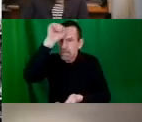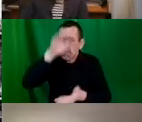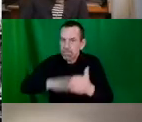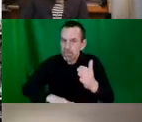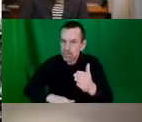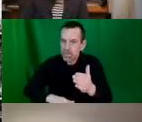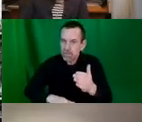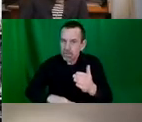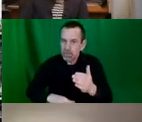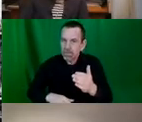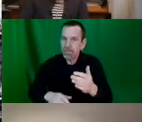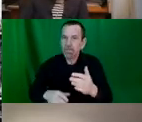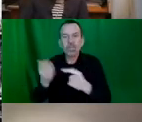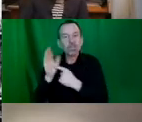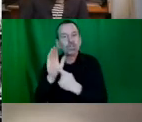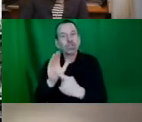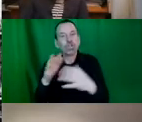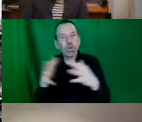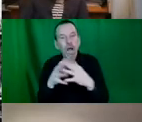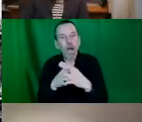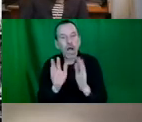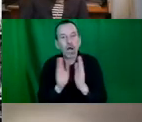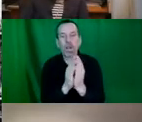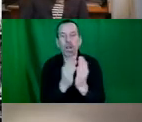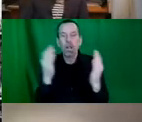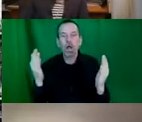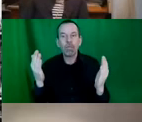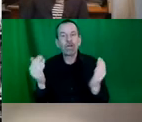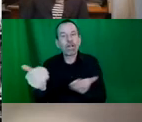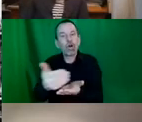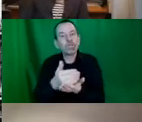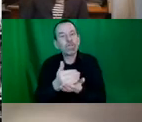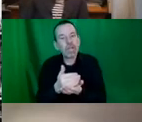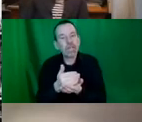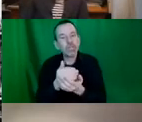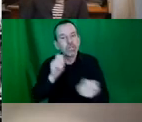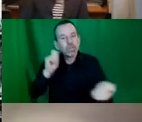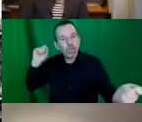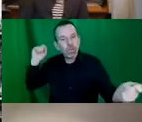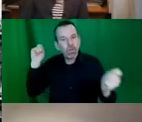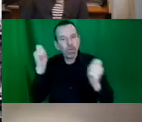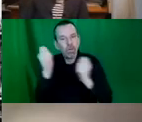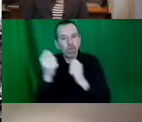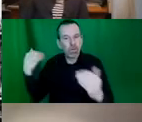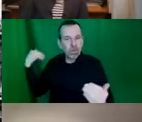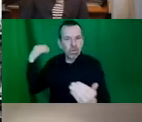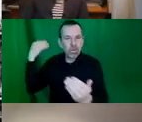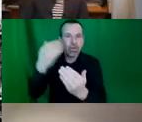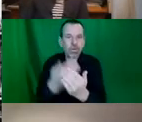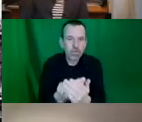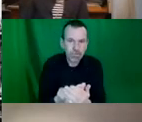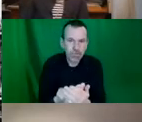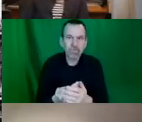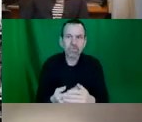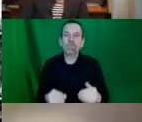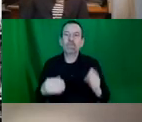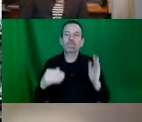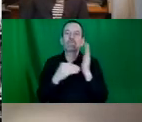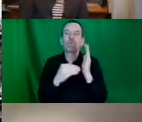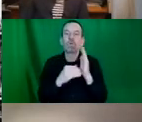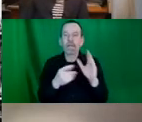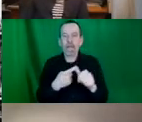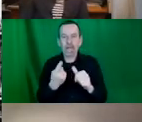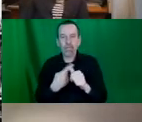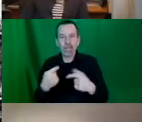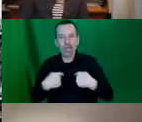BL evolve from its beginnings in the bindery. During January lockdown, this project began to take shape. Zoe, Amy and I created a